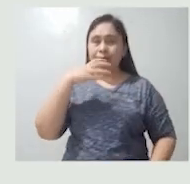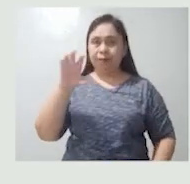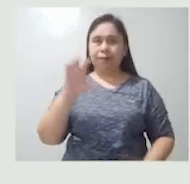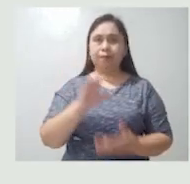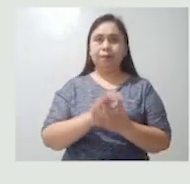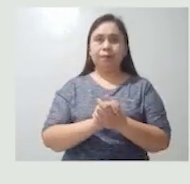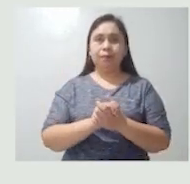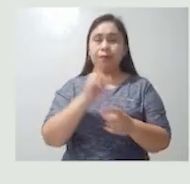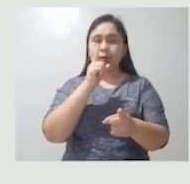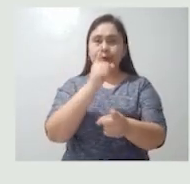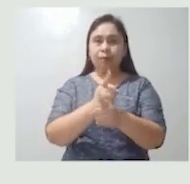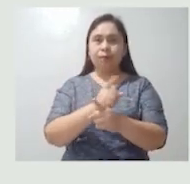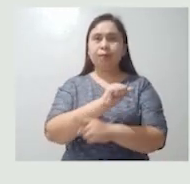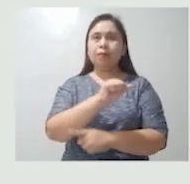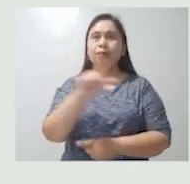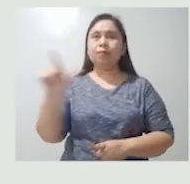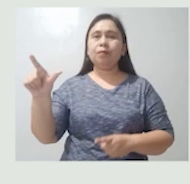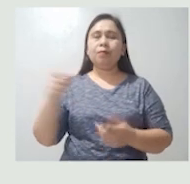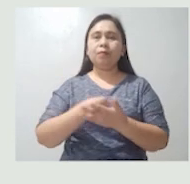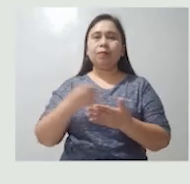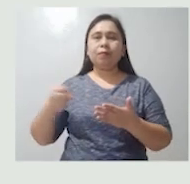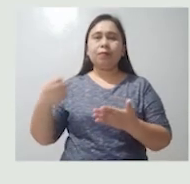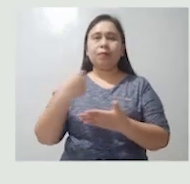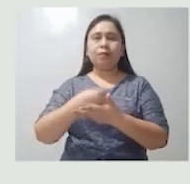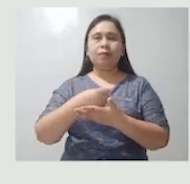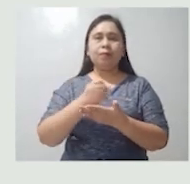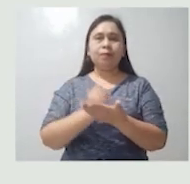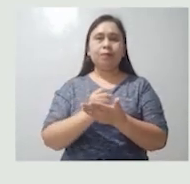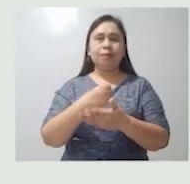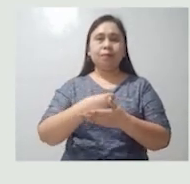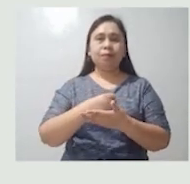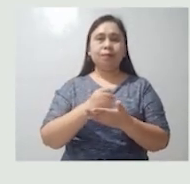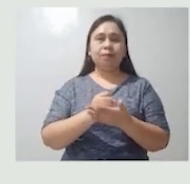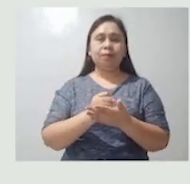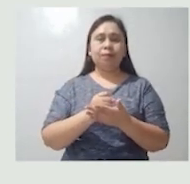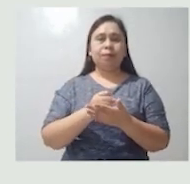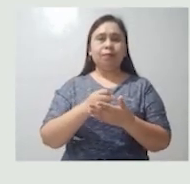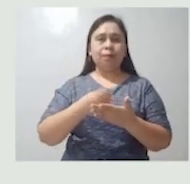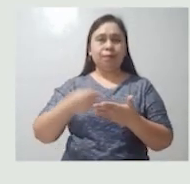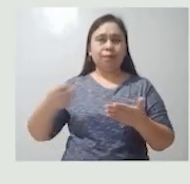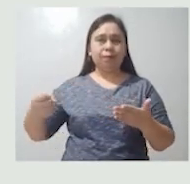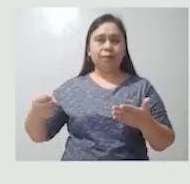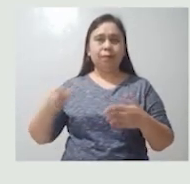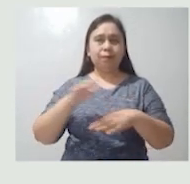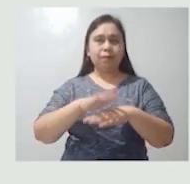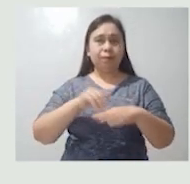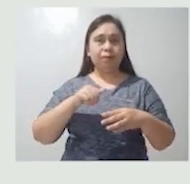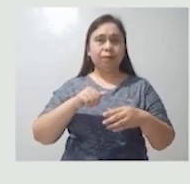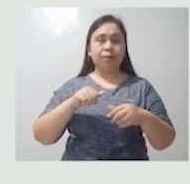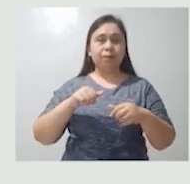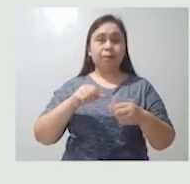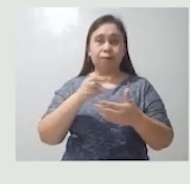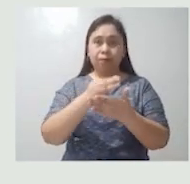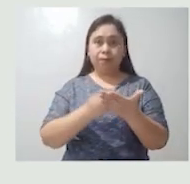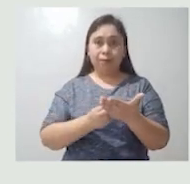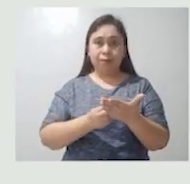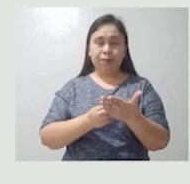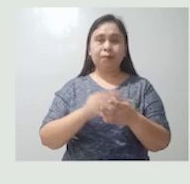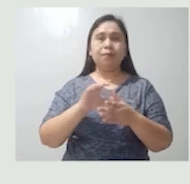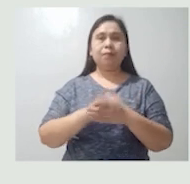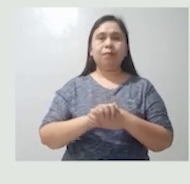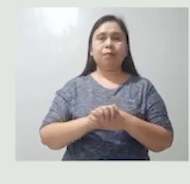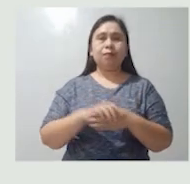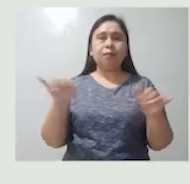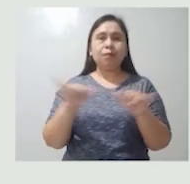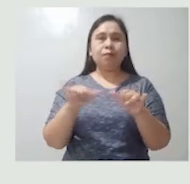Correct, because all substances are made up of particles called molecules. As substances interact and exchange heat with their surroundings,